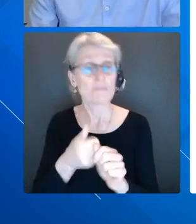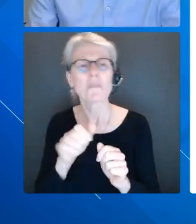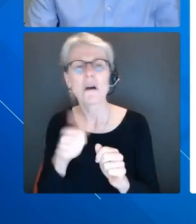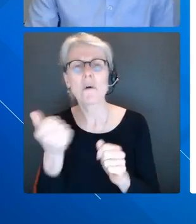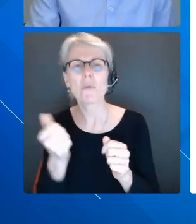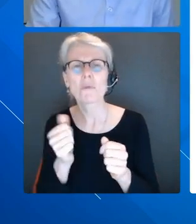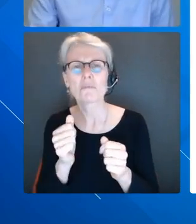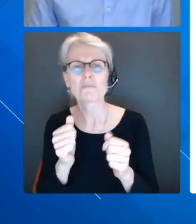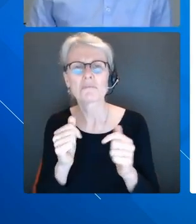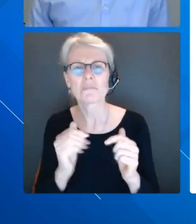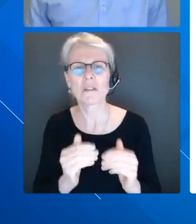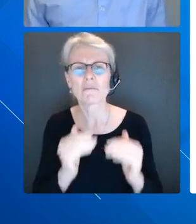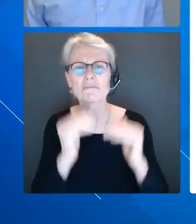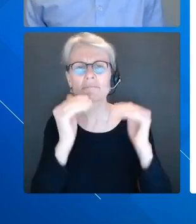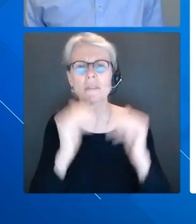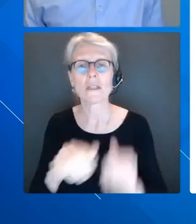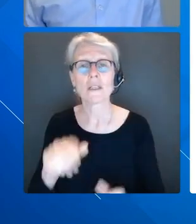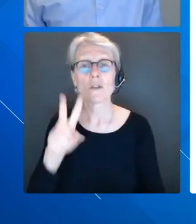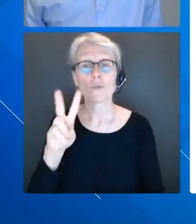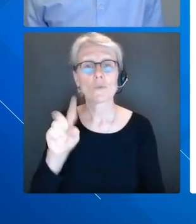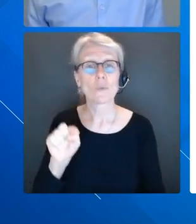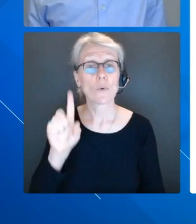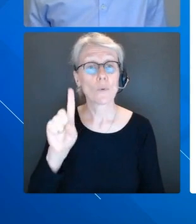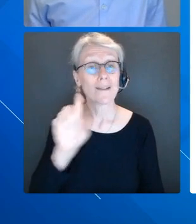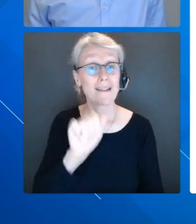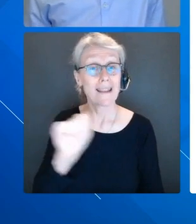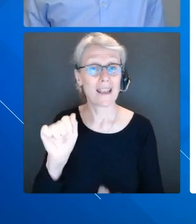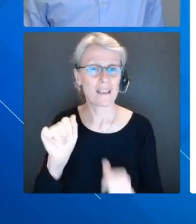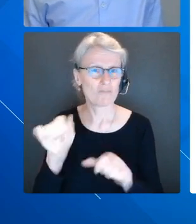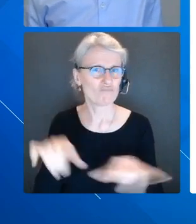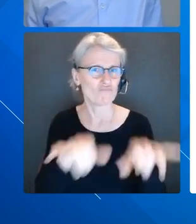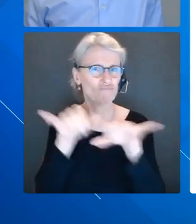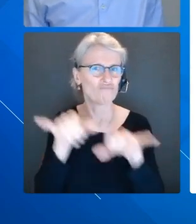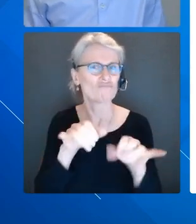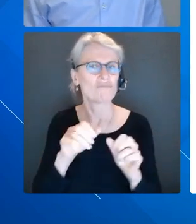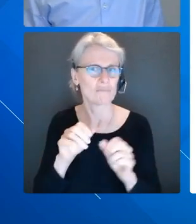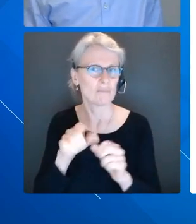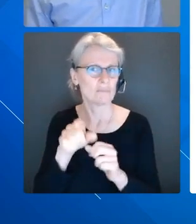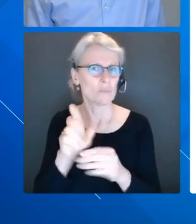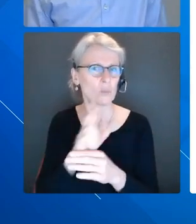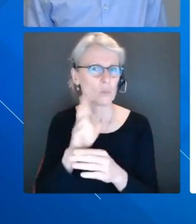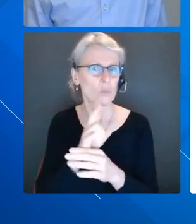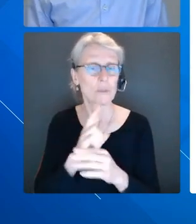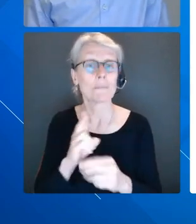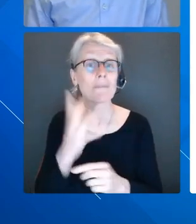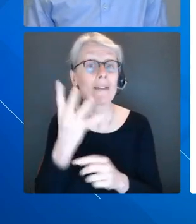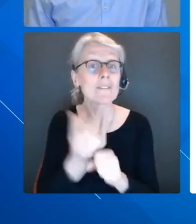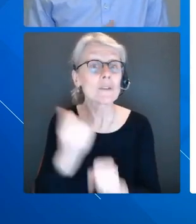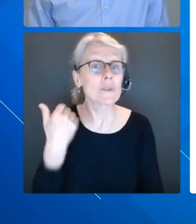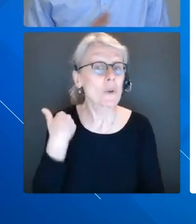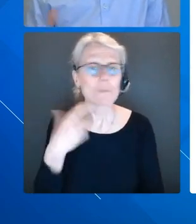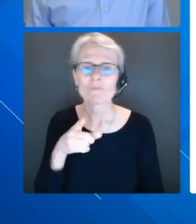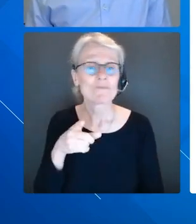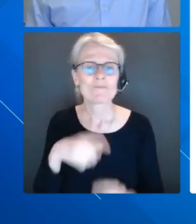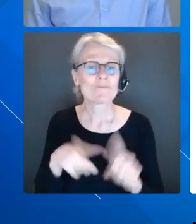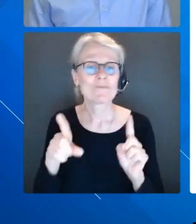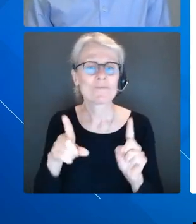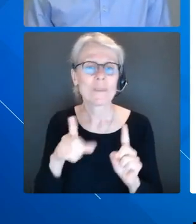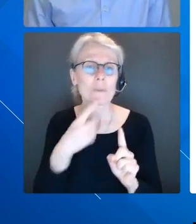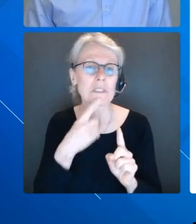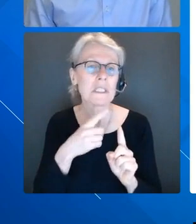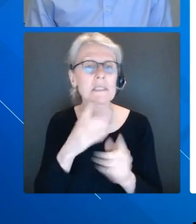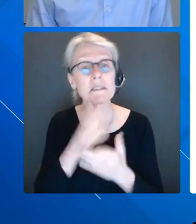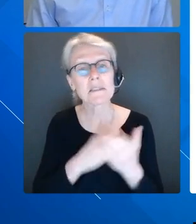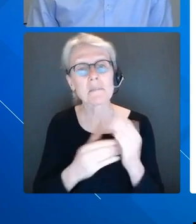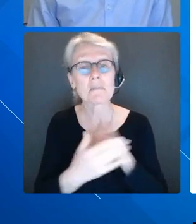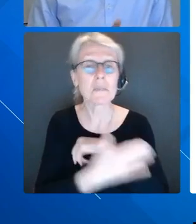Really, 2.1 AA is the global one now. Again, if I could have answered this like 5 years ago, I would have said there's a lot of ones for other